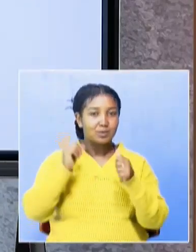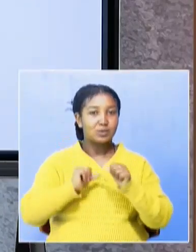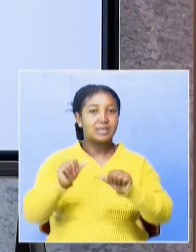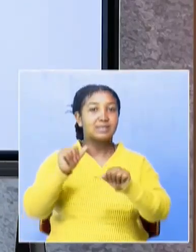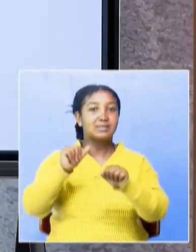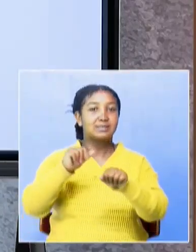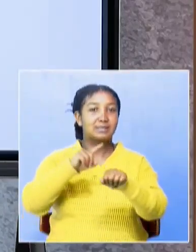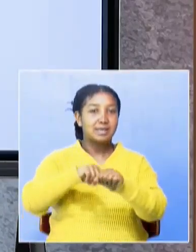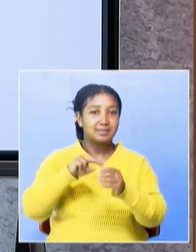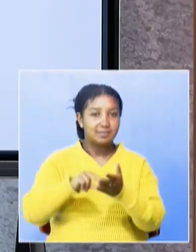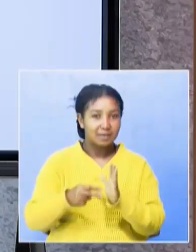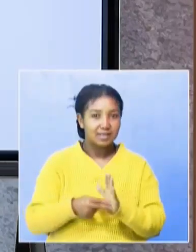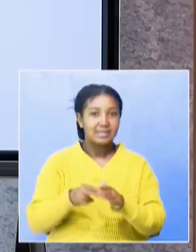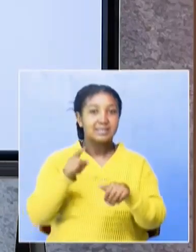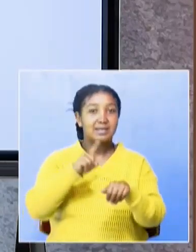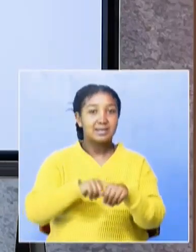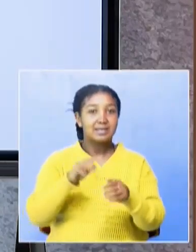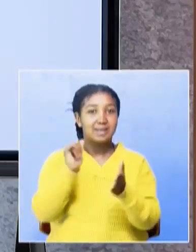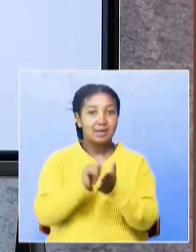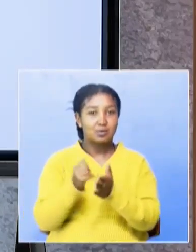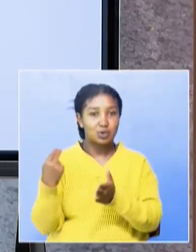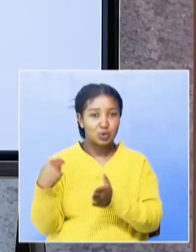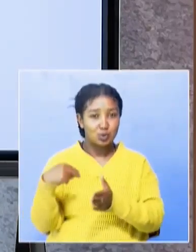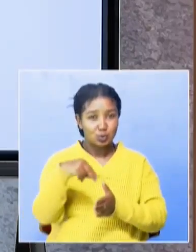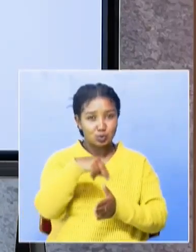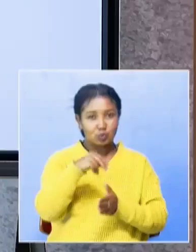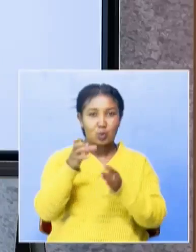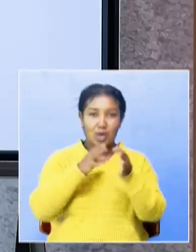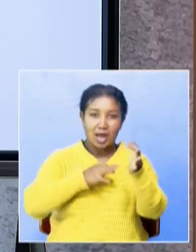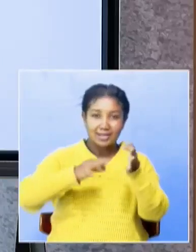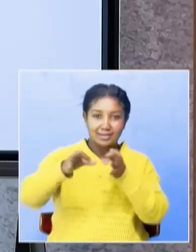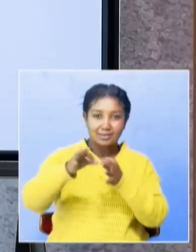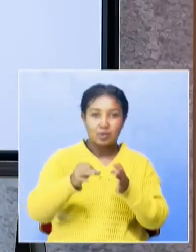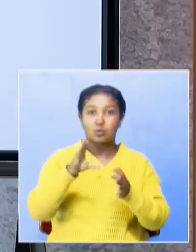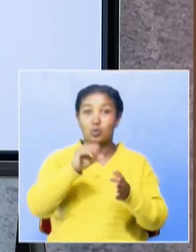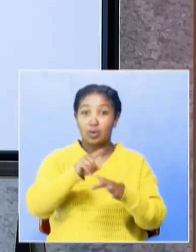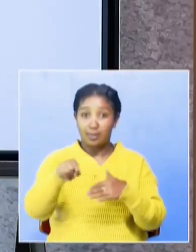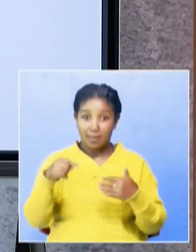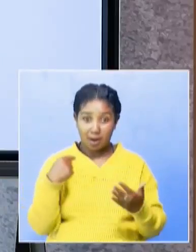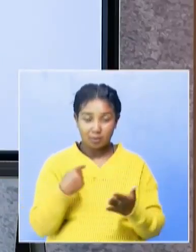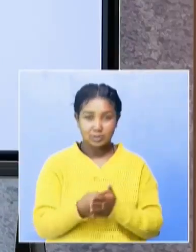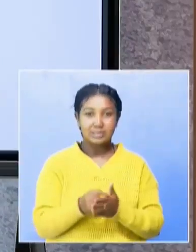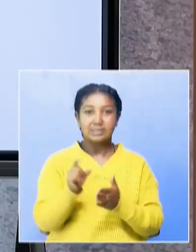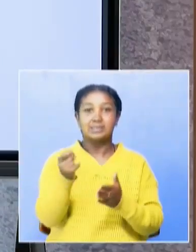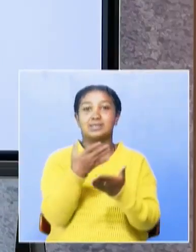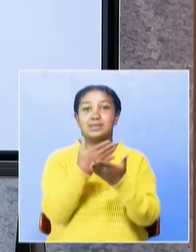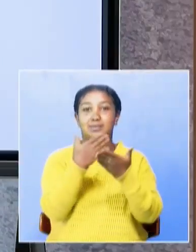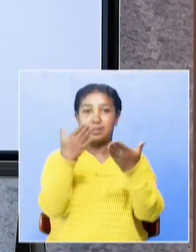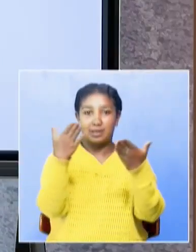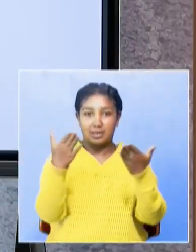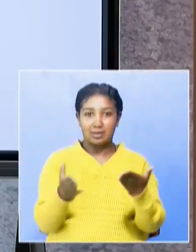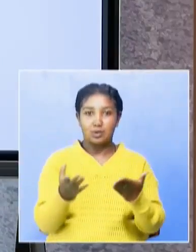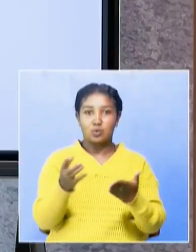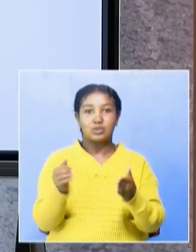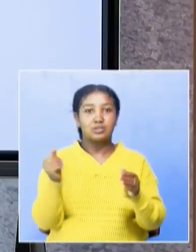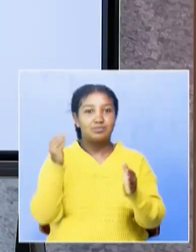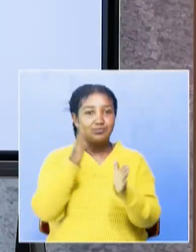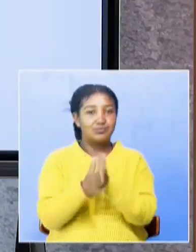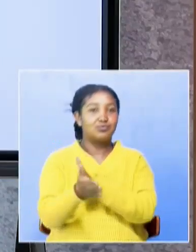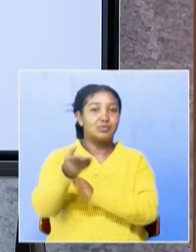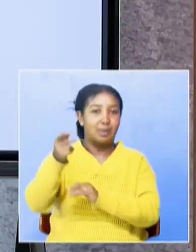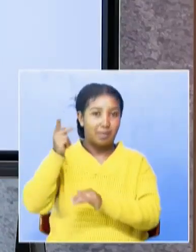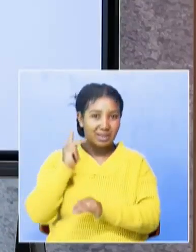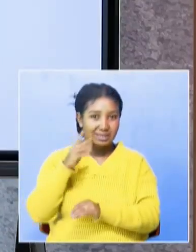continuous tense means the tense that we use to express or to talk about something which happened in the